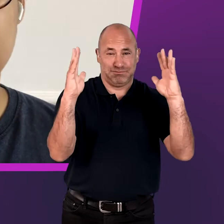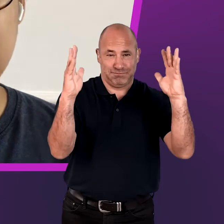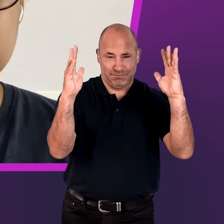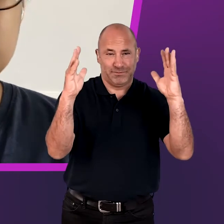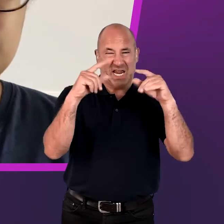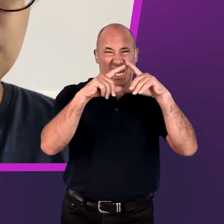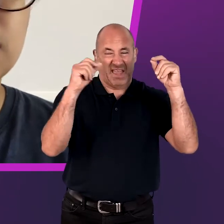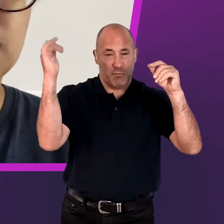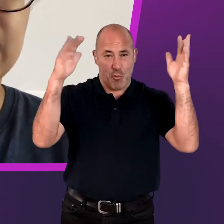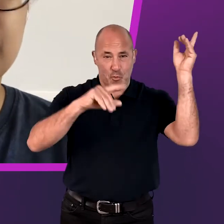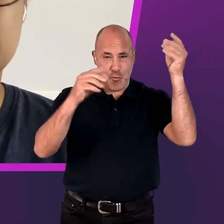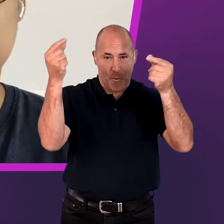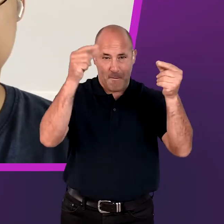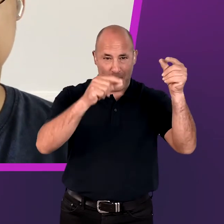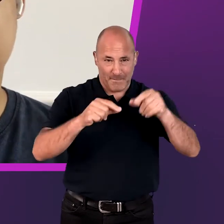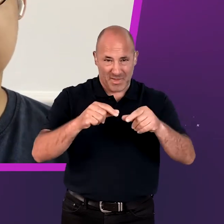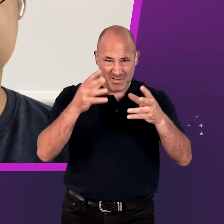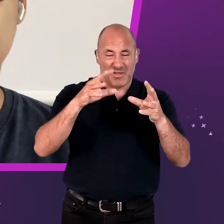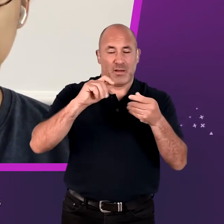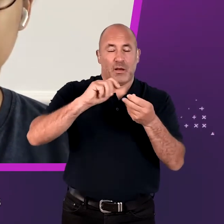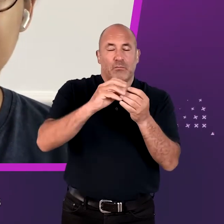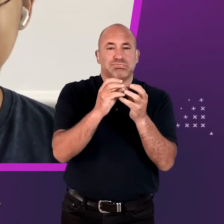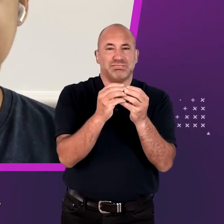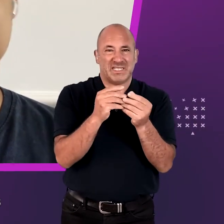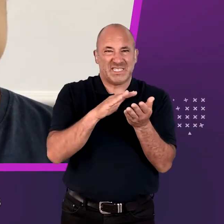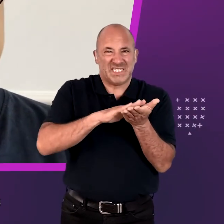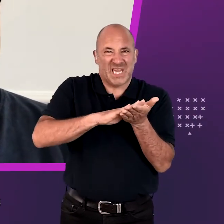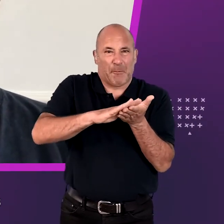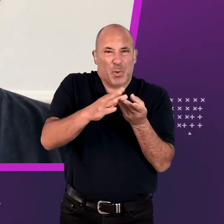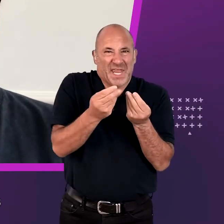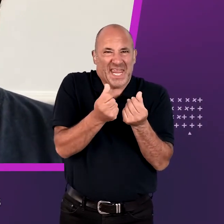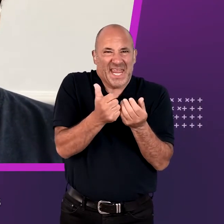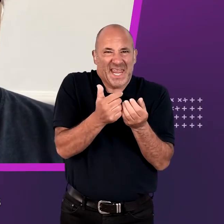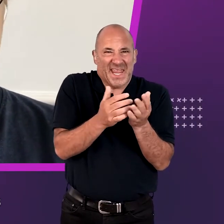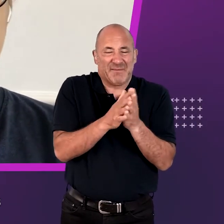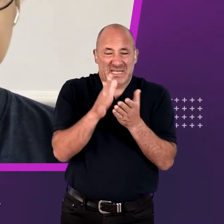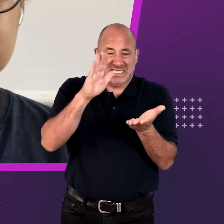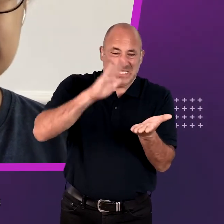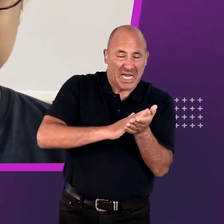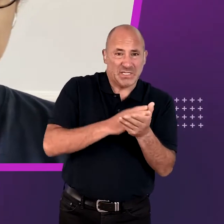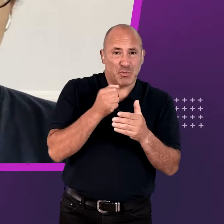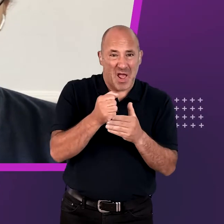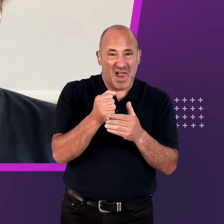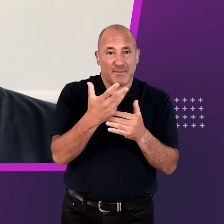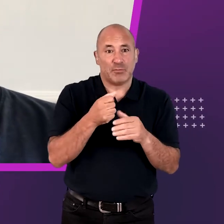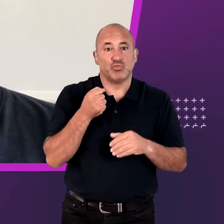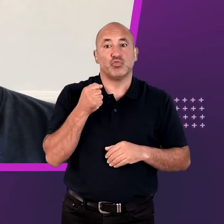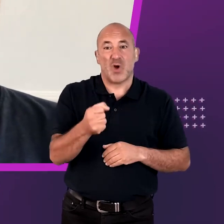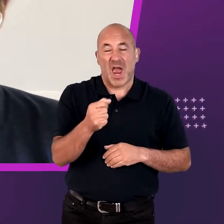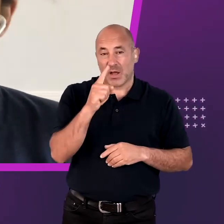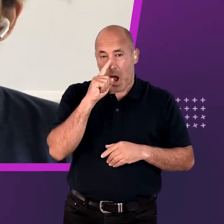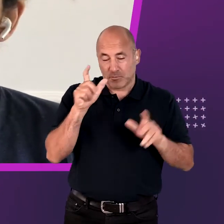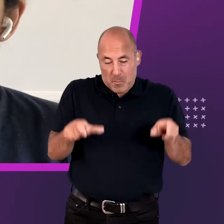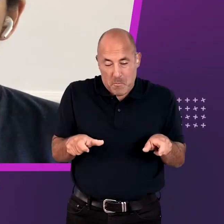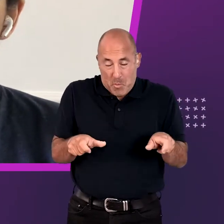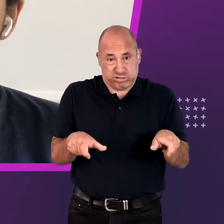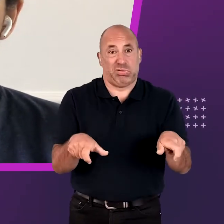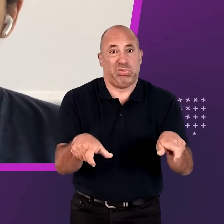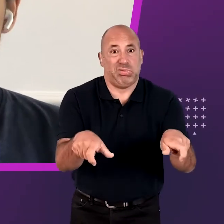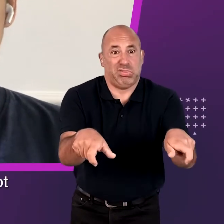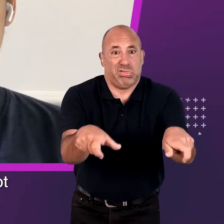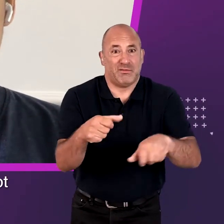drop thousands of tons of leaves onto the tracks, which break down into a slippery substance that sticks to the rails and causes trains to lose their